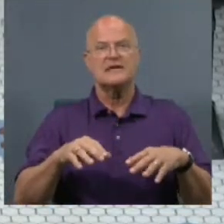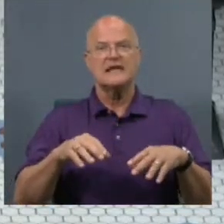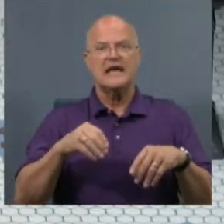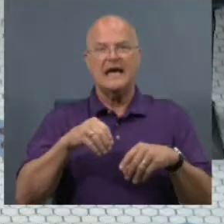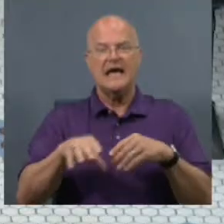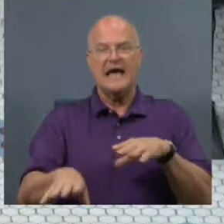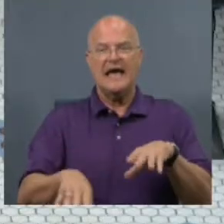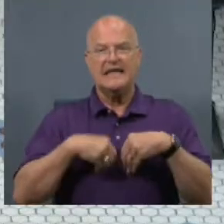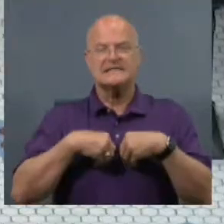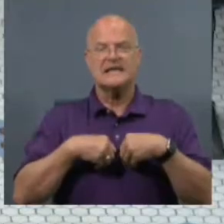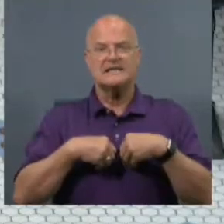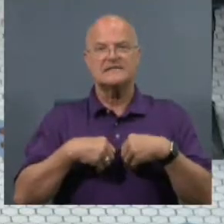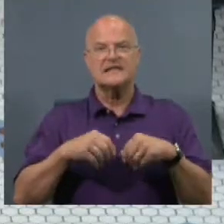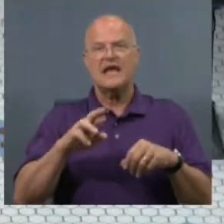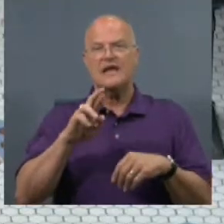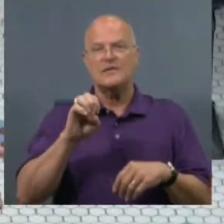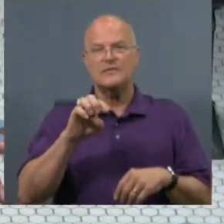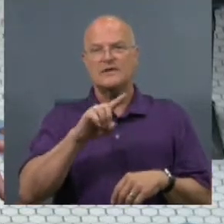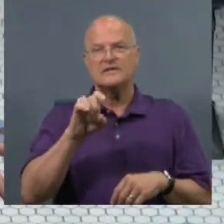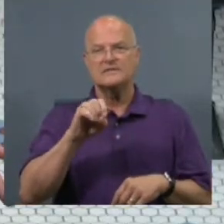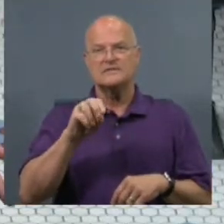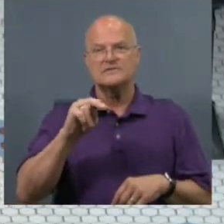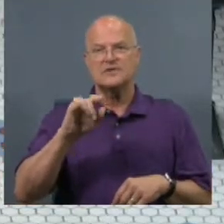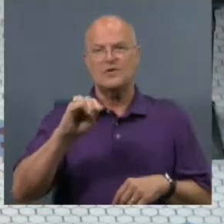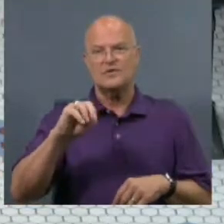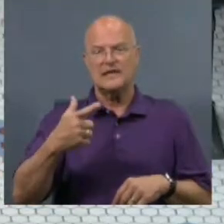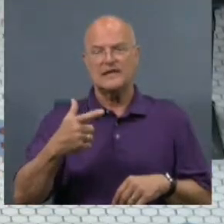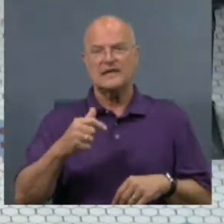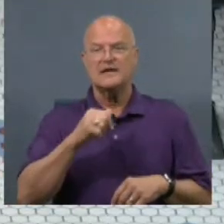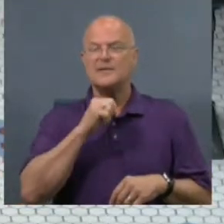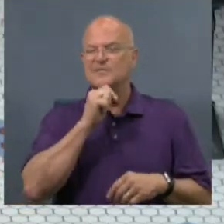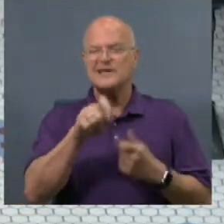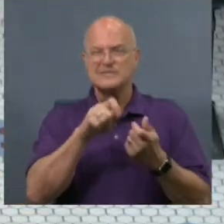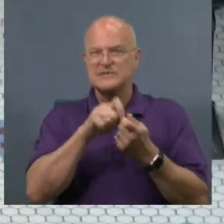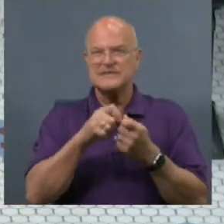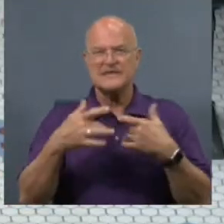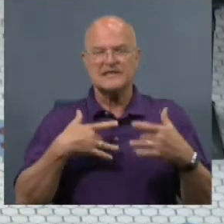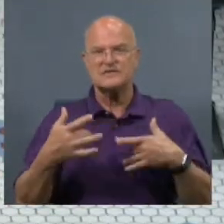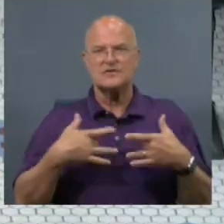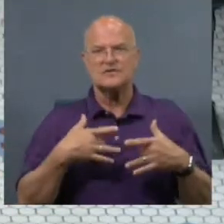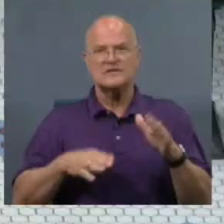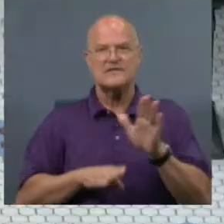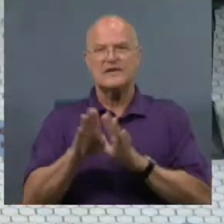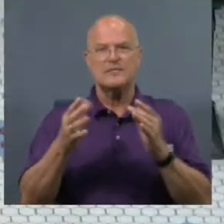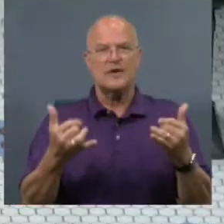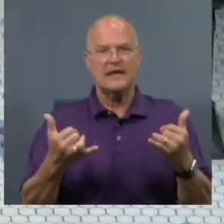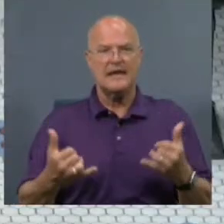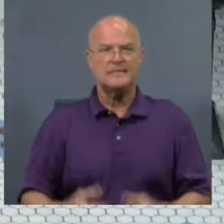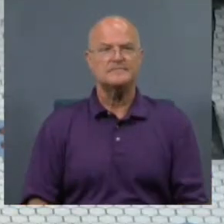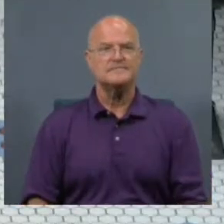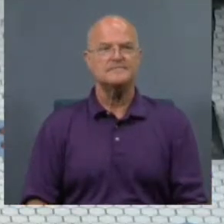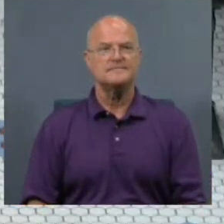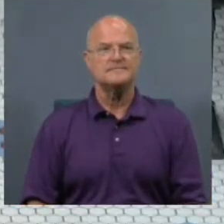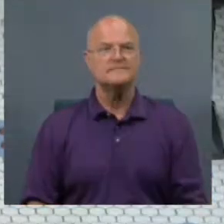So not in a position to address those specific concerns as to specific development right now.